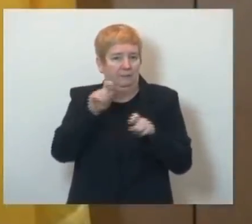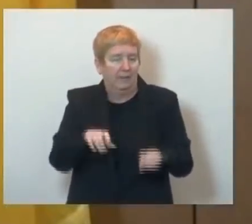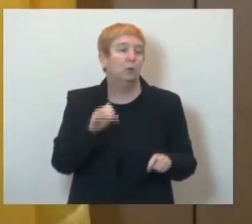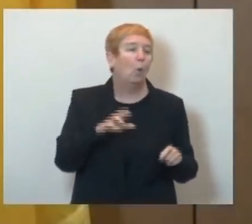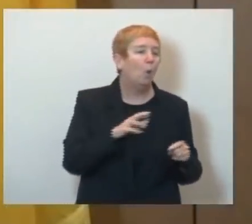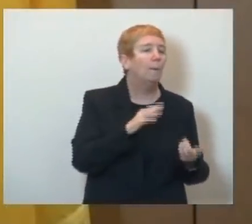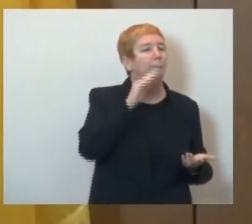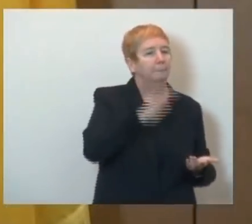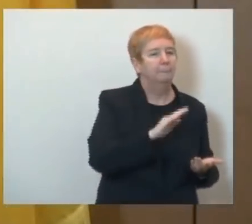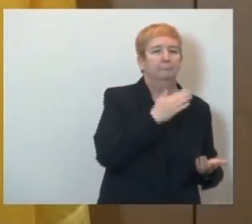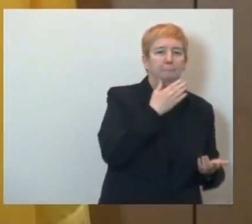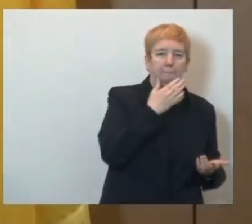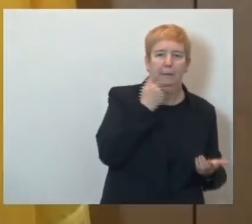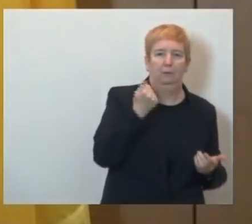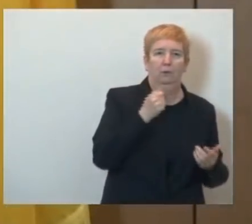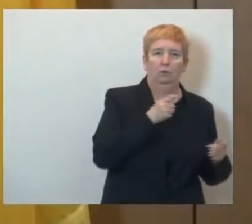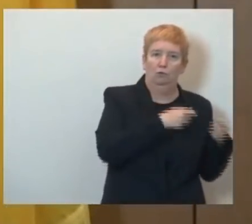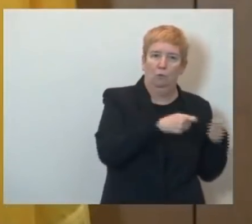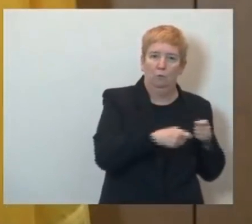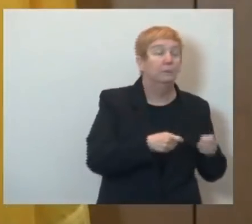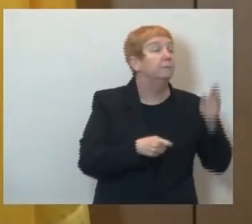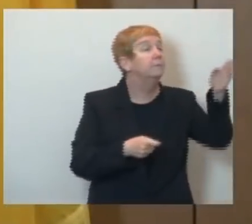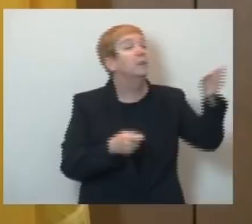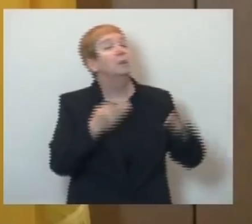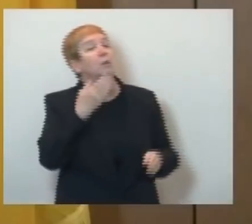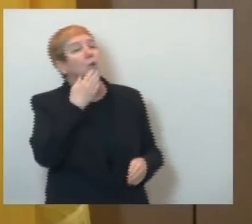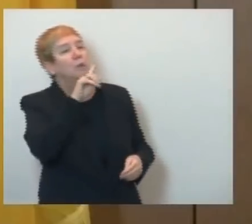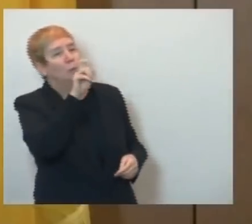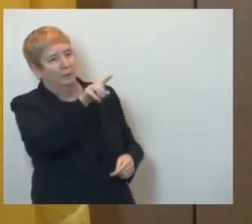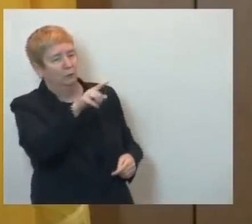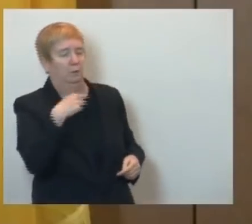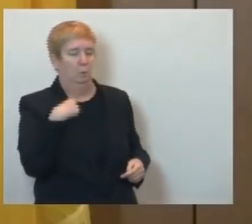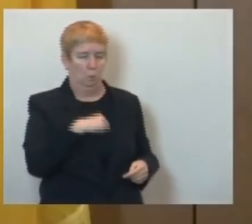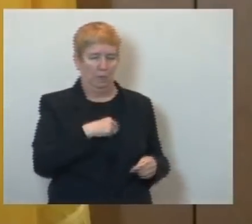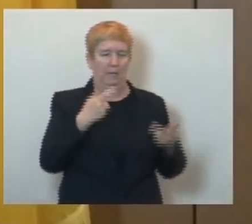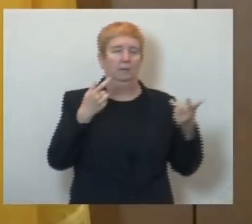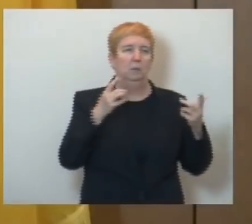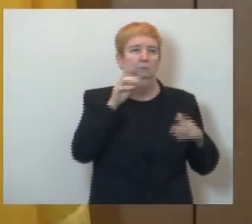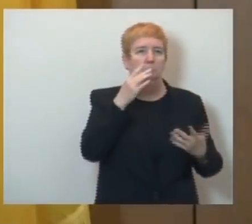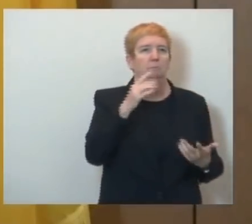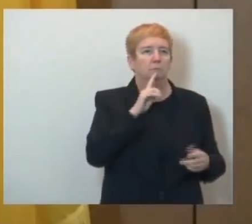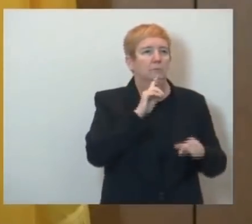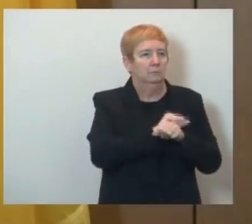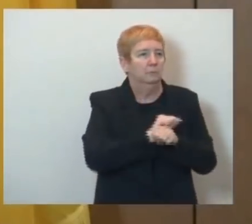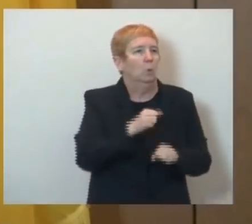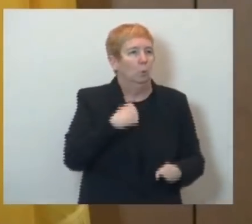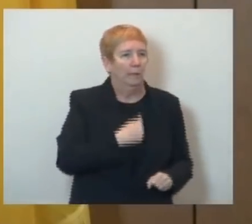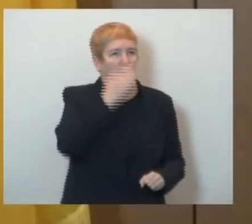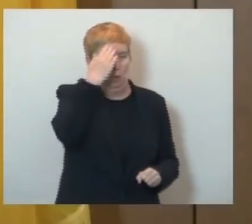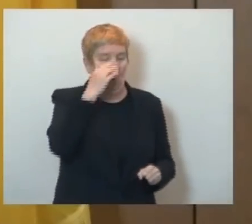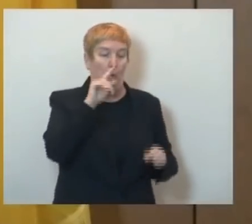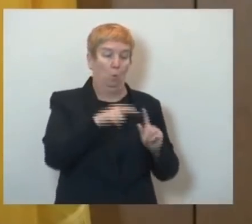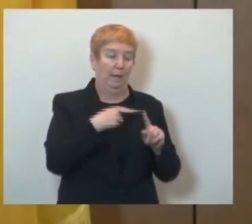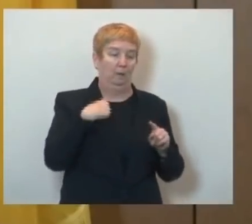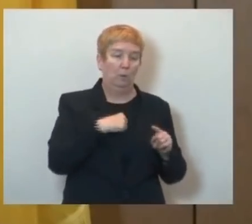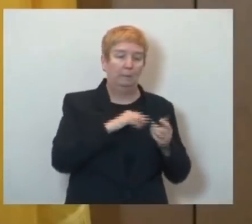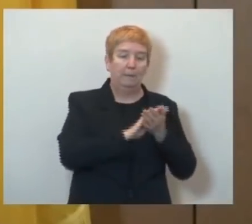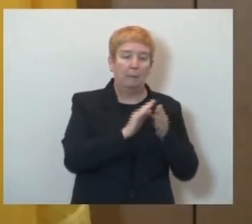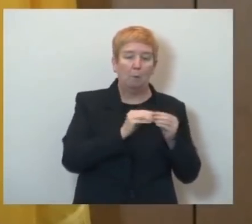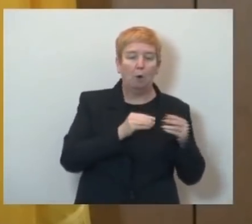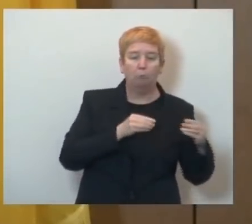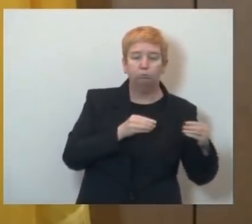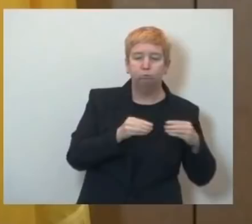Both really good questions. So we do know that as we ease restrictions and open up businesses, we'll see